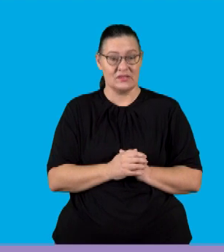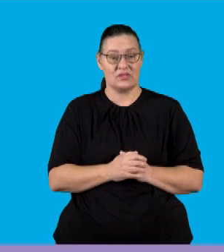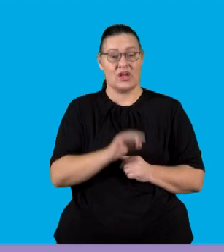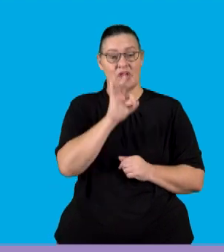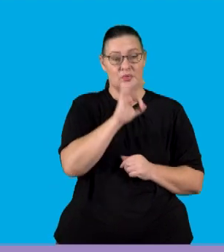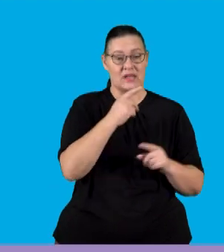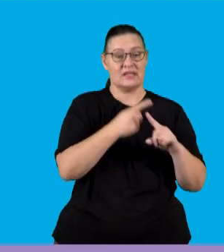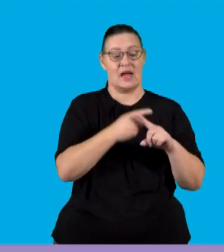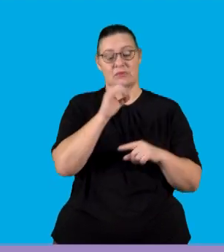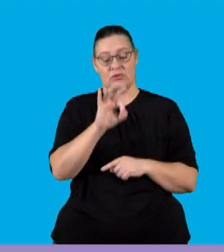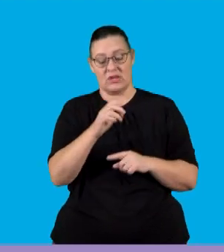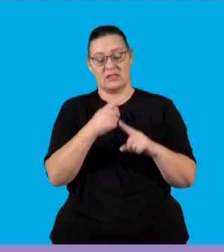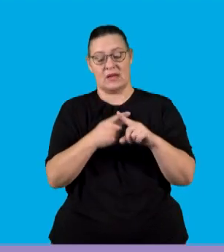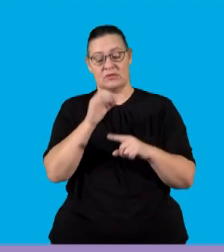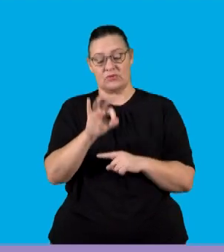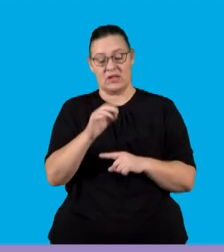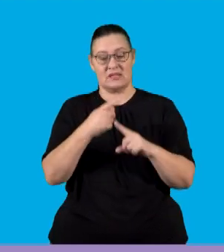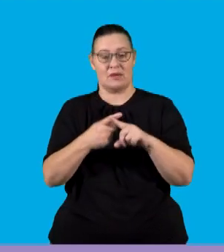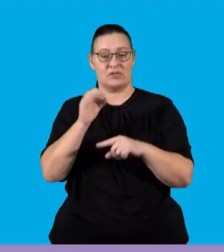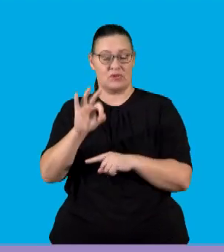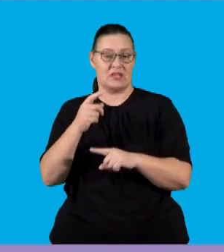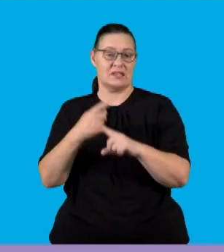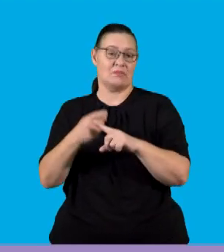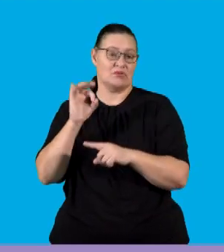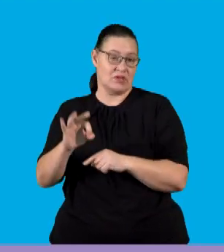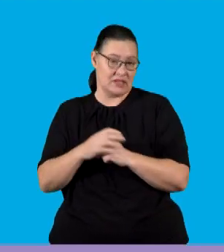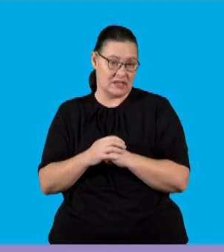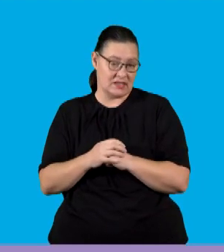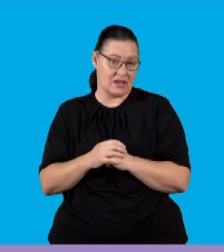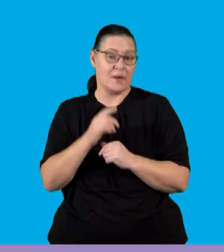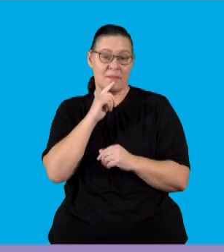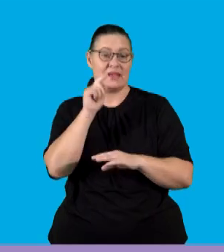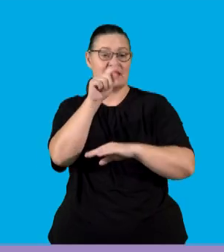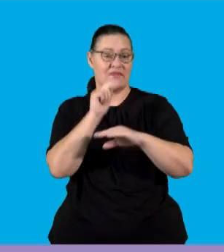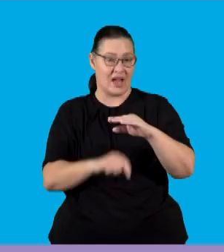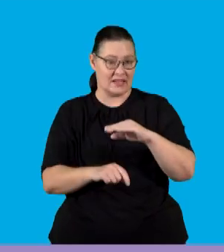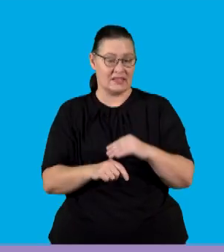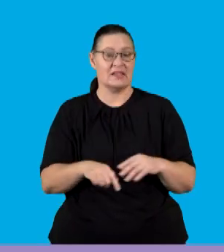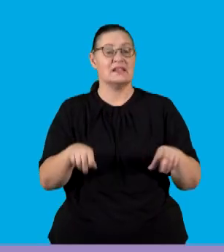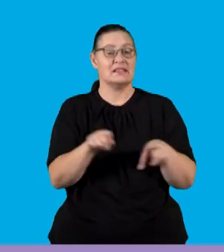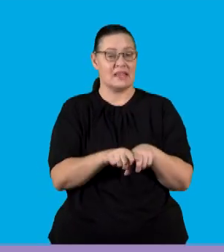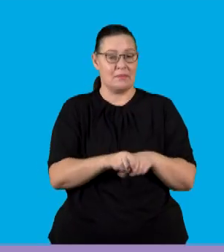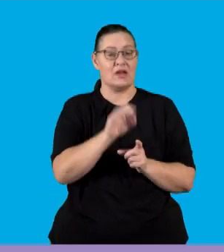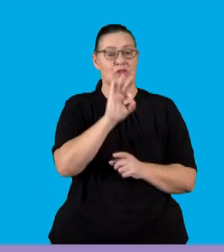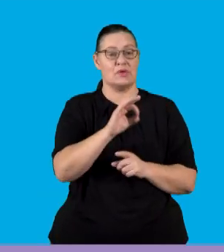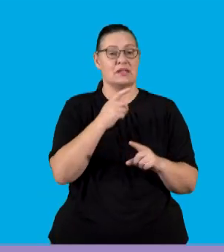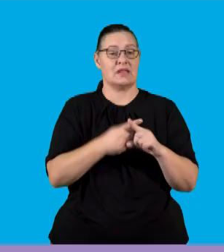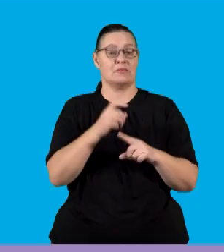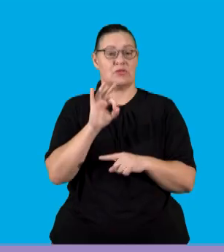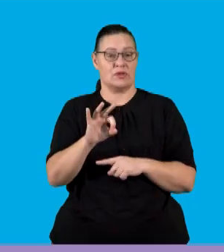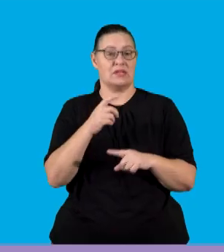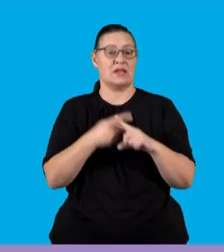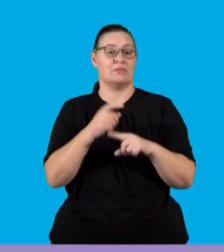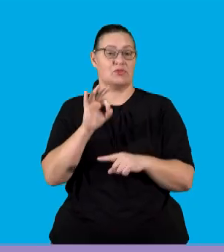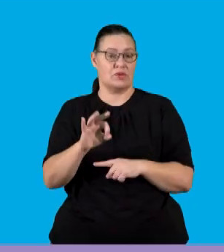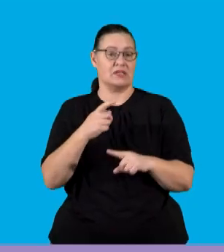So that is 3 times 3 times 3 times 3 times 3. And that is divided by again 3 multiplied by